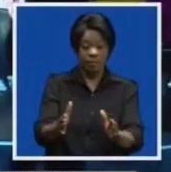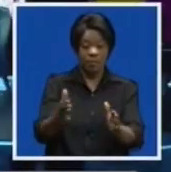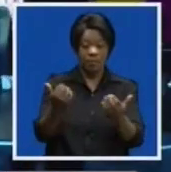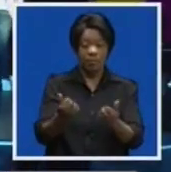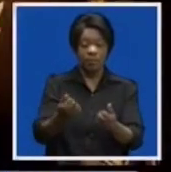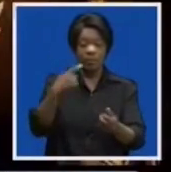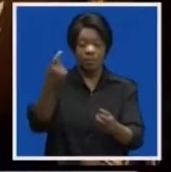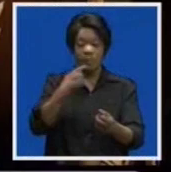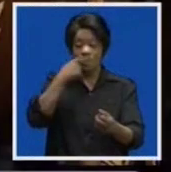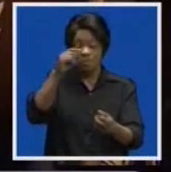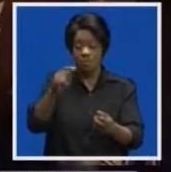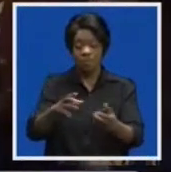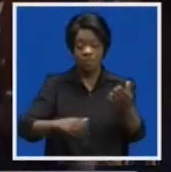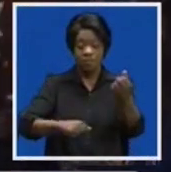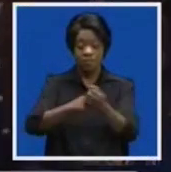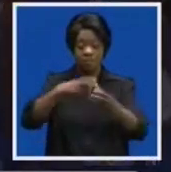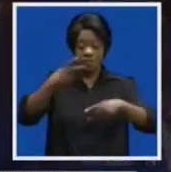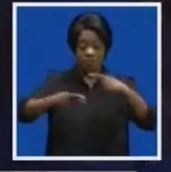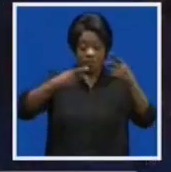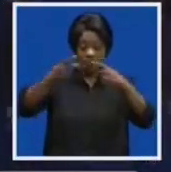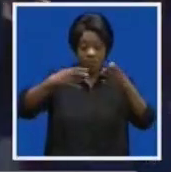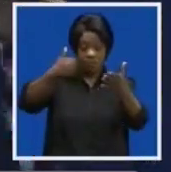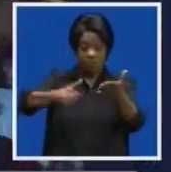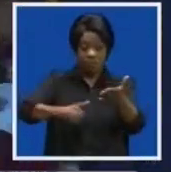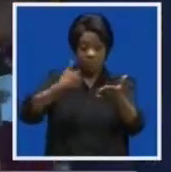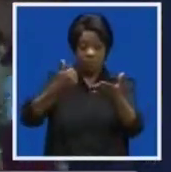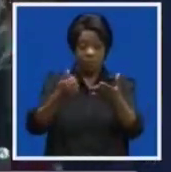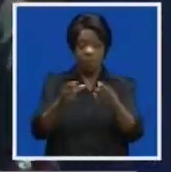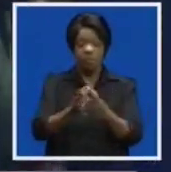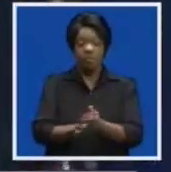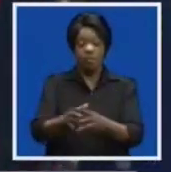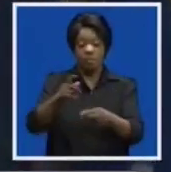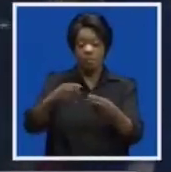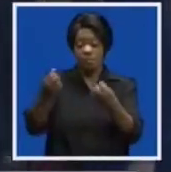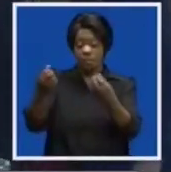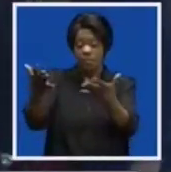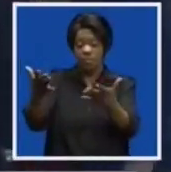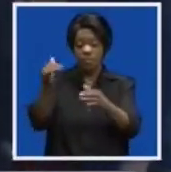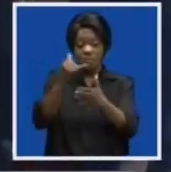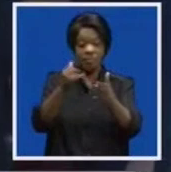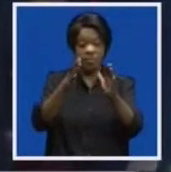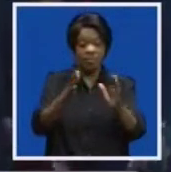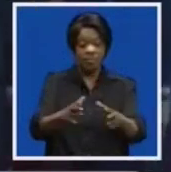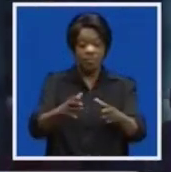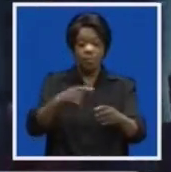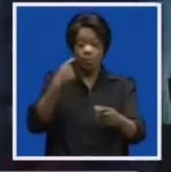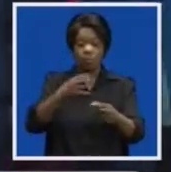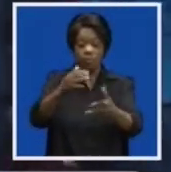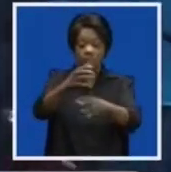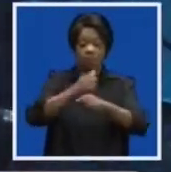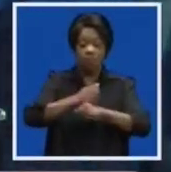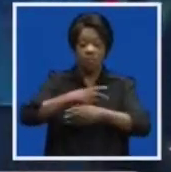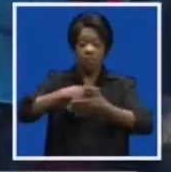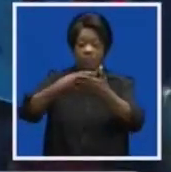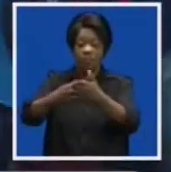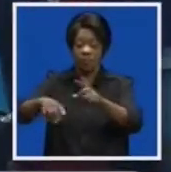their own drum by supporting and promoting themselves. During the event, several artists were awarded with various categories. Among them